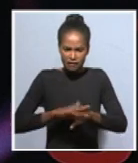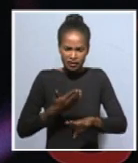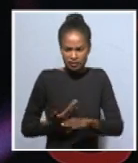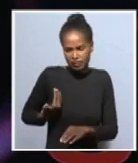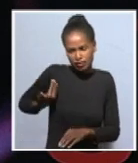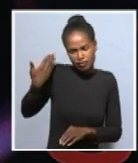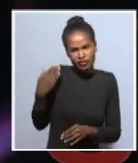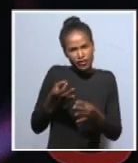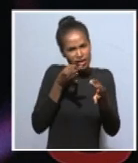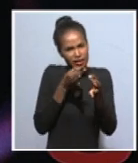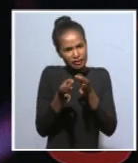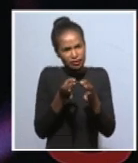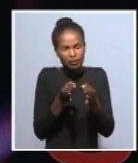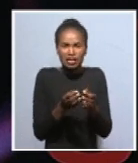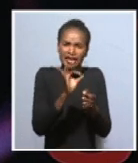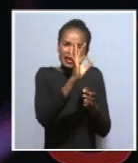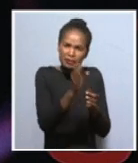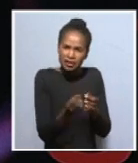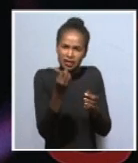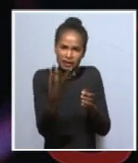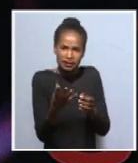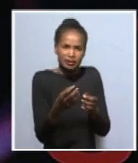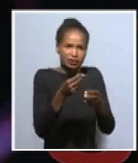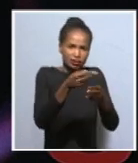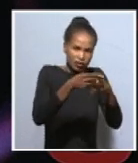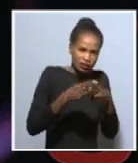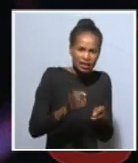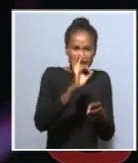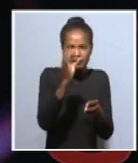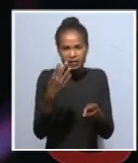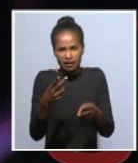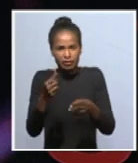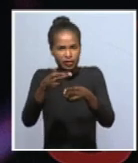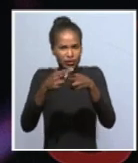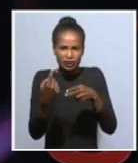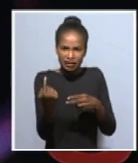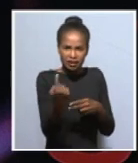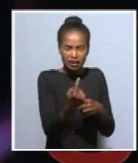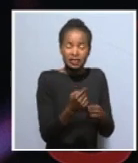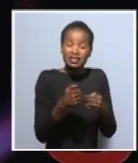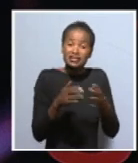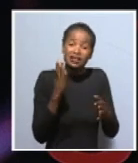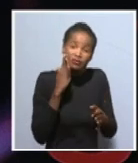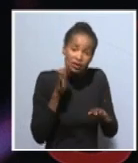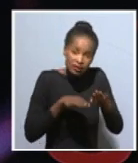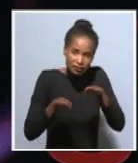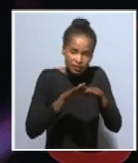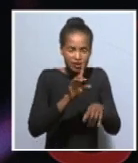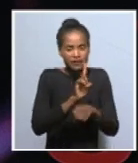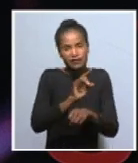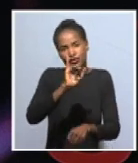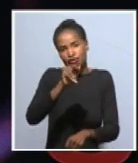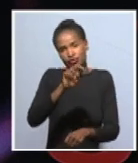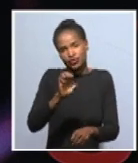some of the adjustments that we've made and that will become effective 1 June. So we have reduced some